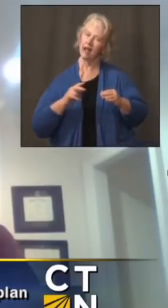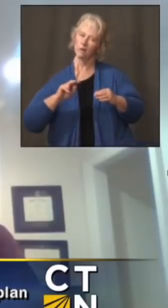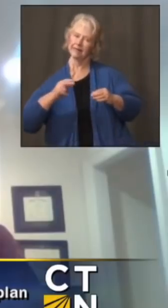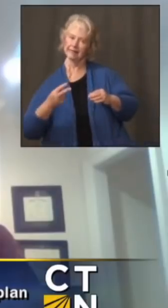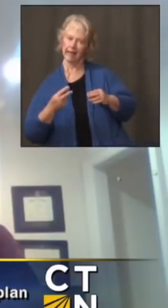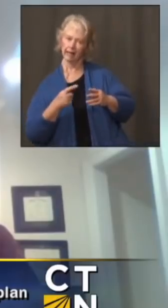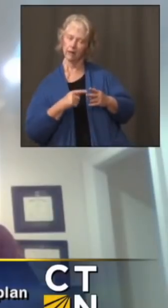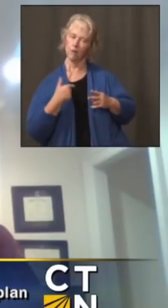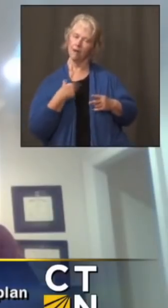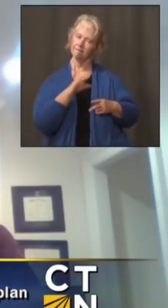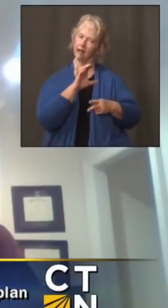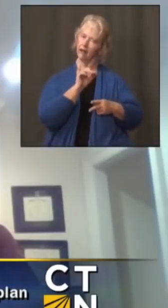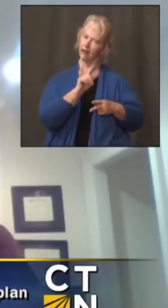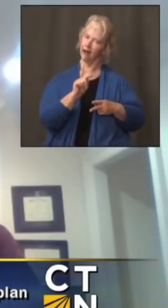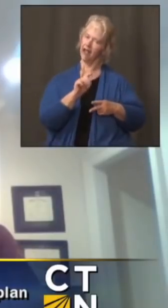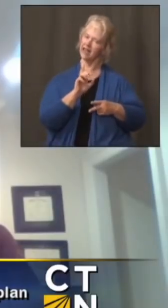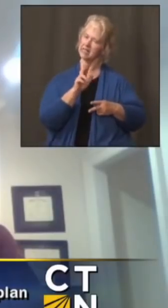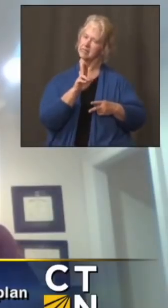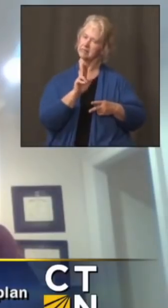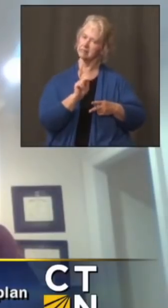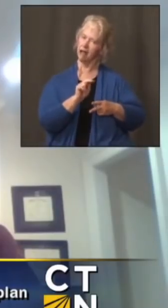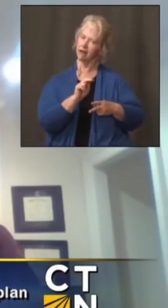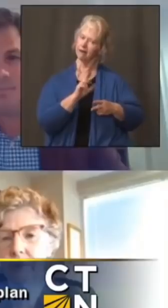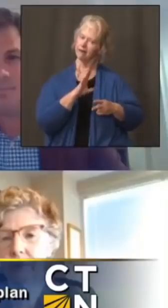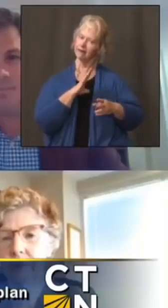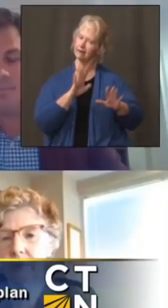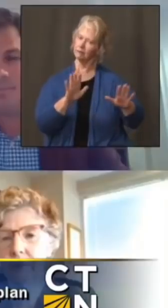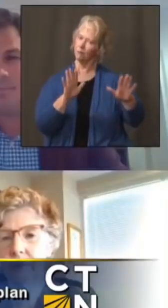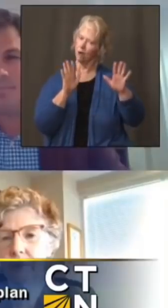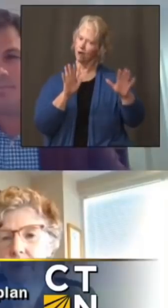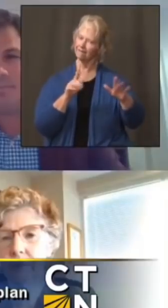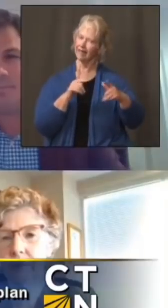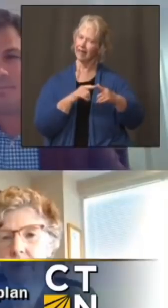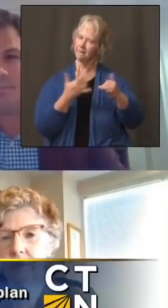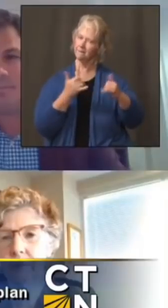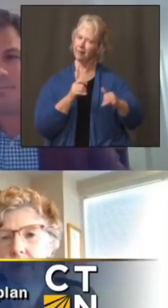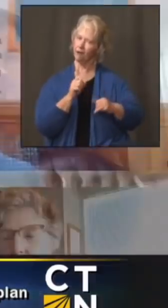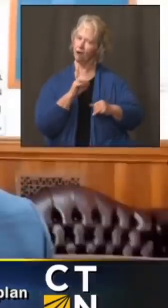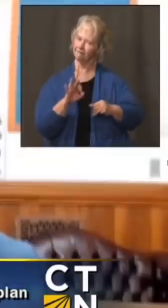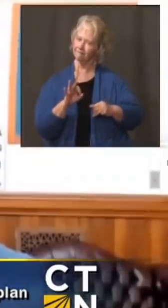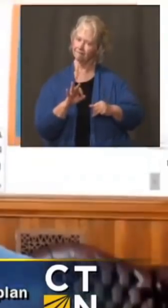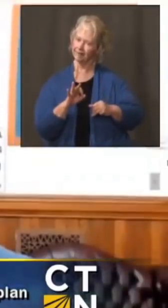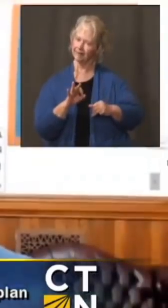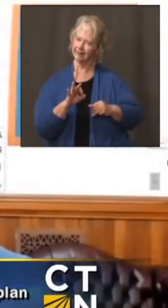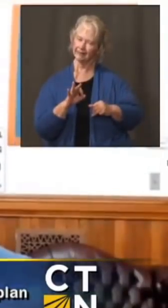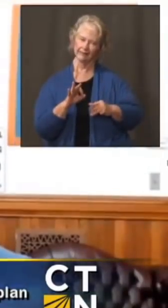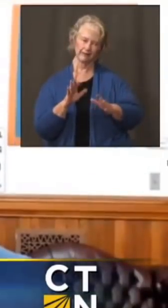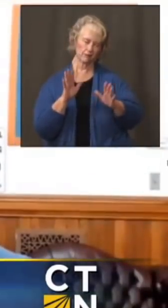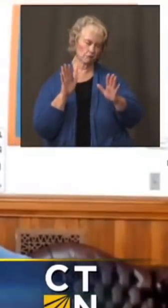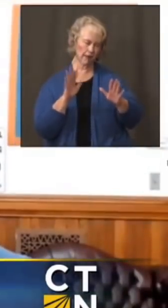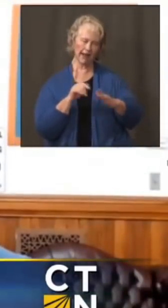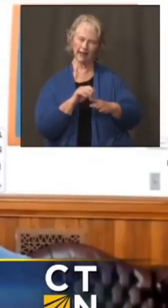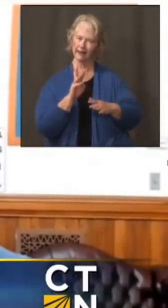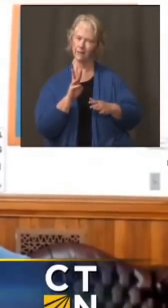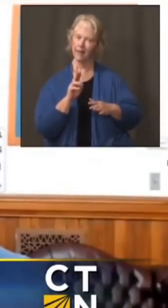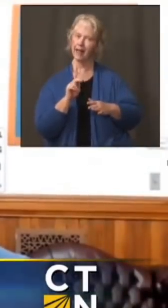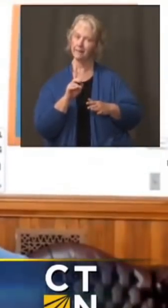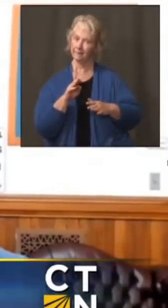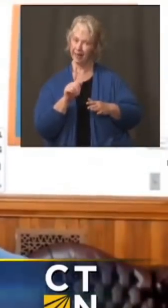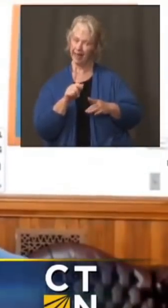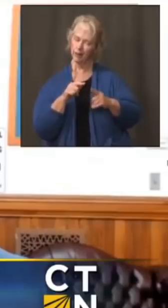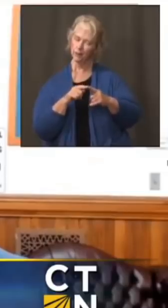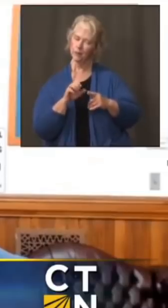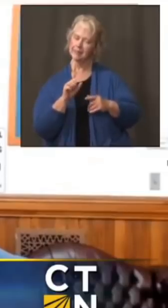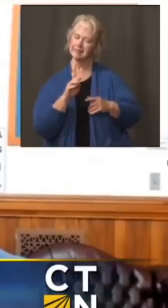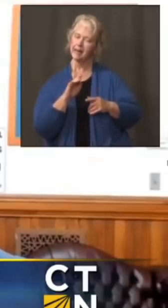Connecticut Sun, who had a great run in the playoffs, played a great role in the WNBA and made it to the semifinals, Ken. So I